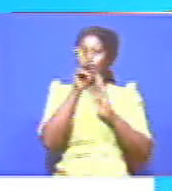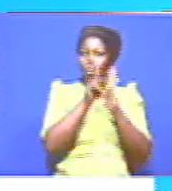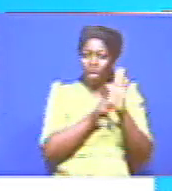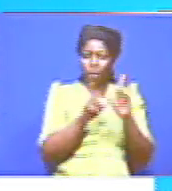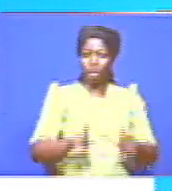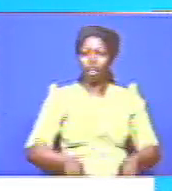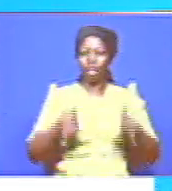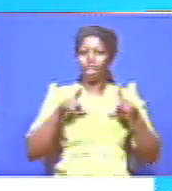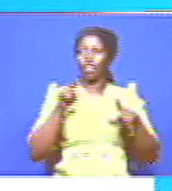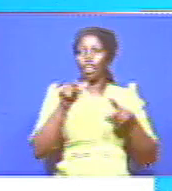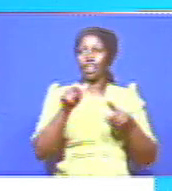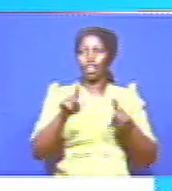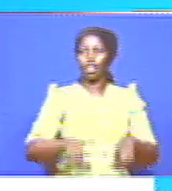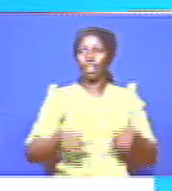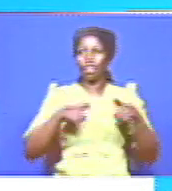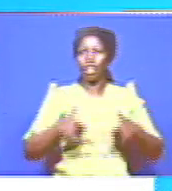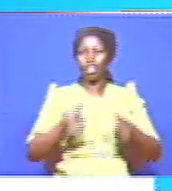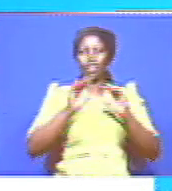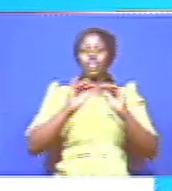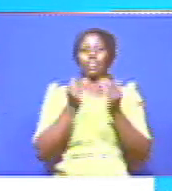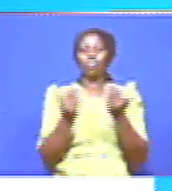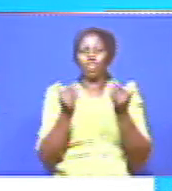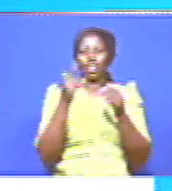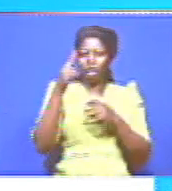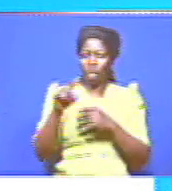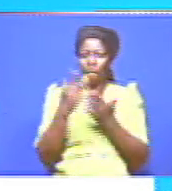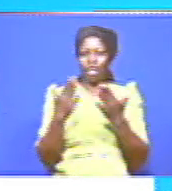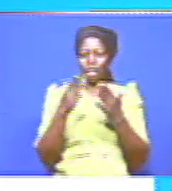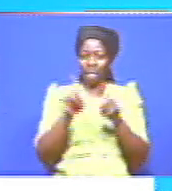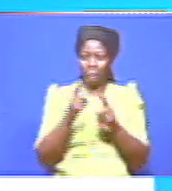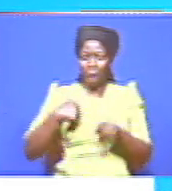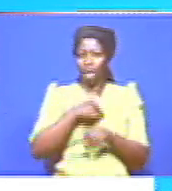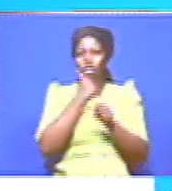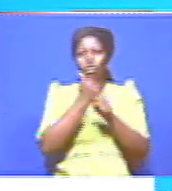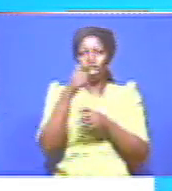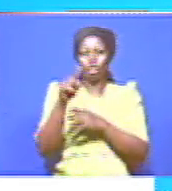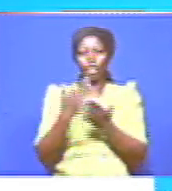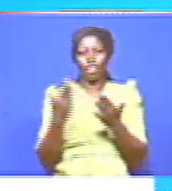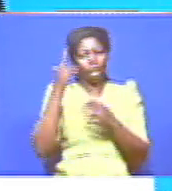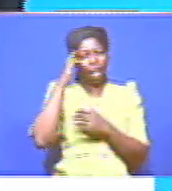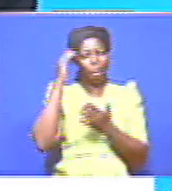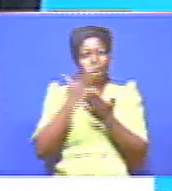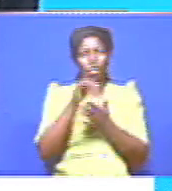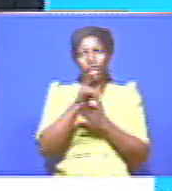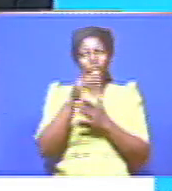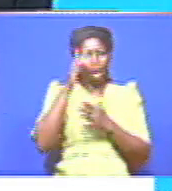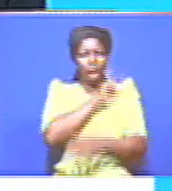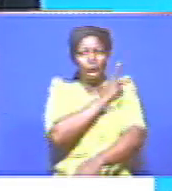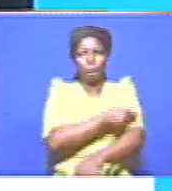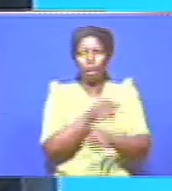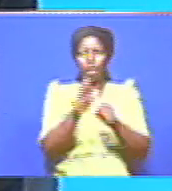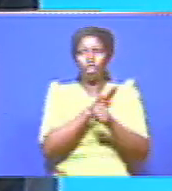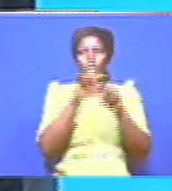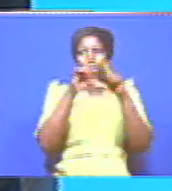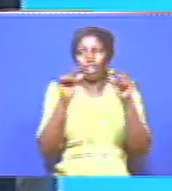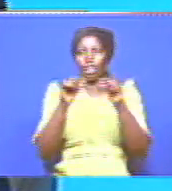this life. Let's teach them the right things, and let's do the right thing ourselves. I believe that's a powerful message. Thank you, sir, for coming. Thank you so much. Thank you indeed for coming.